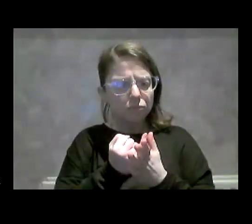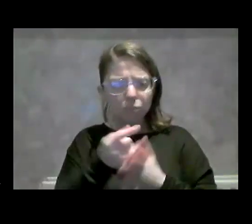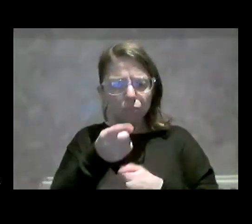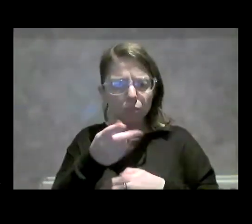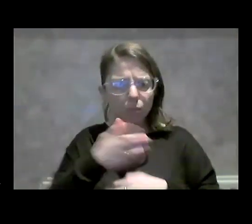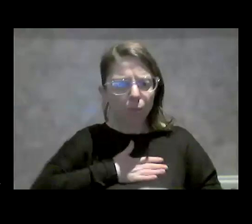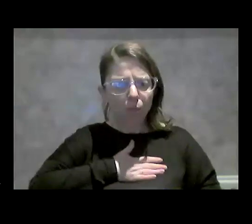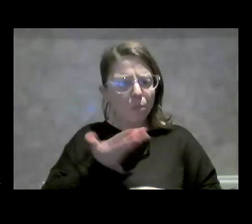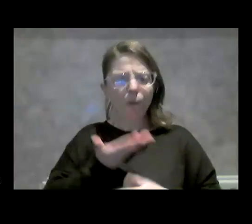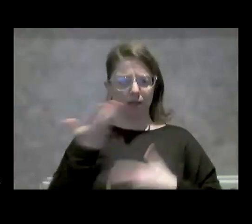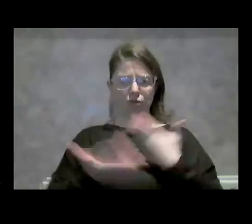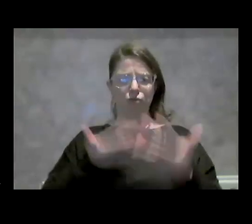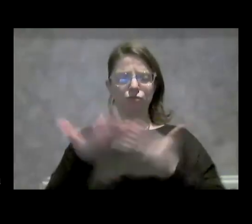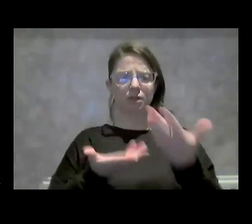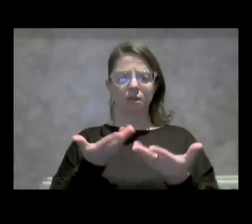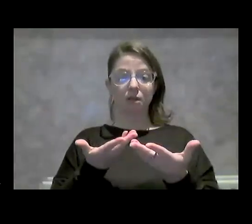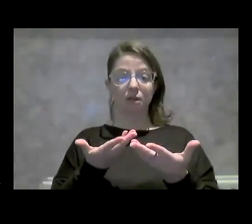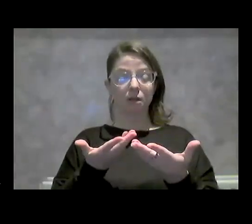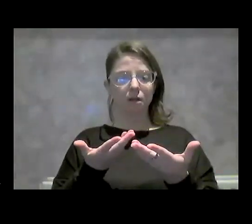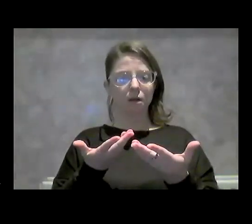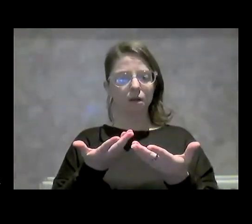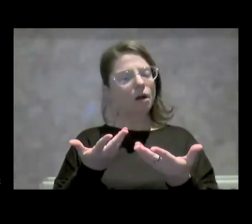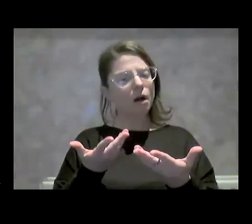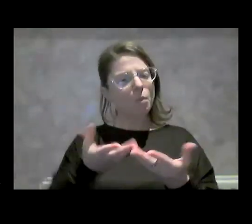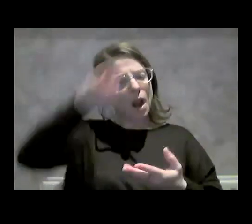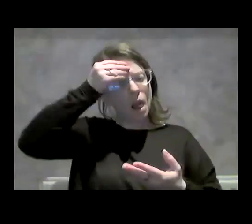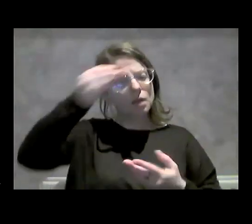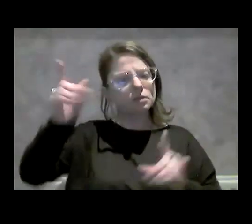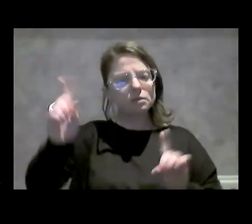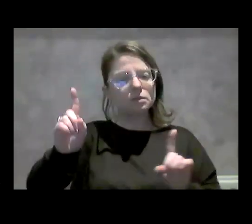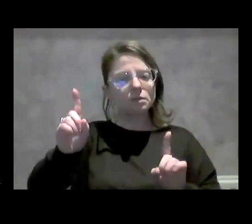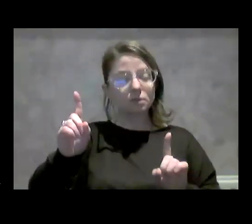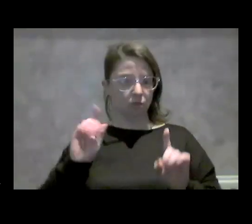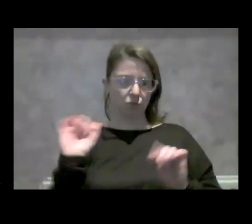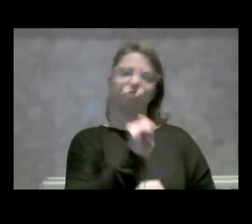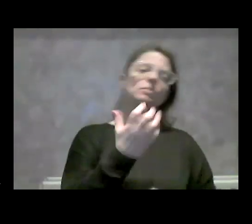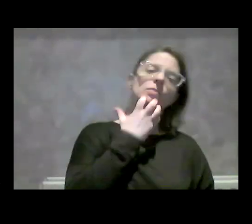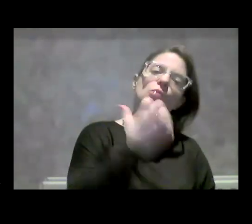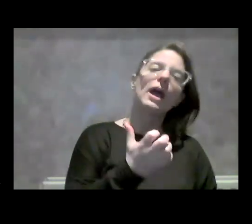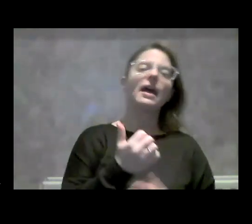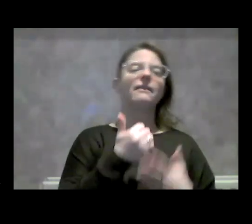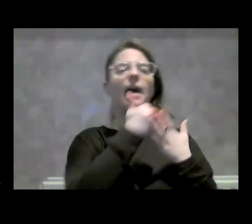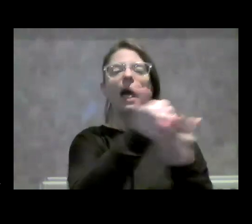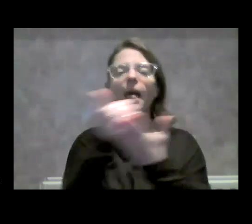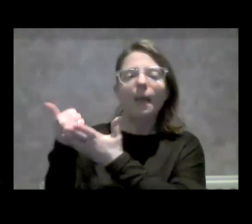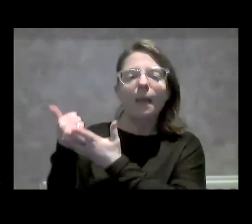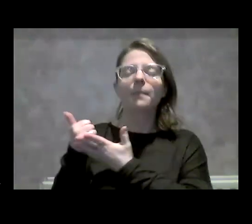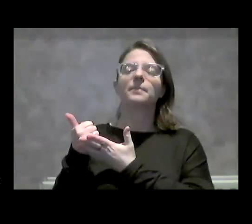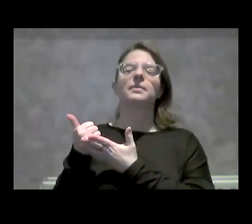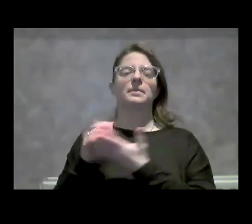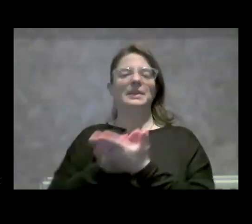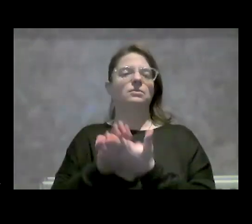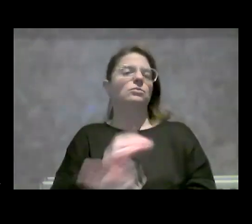story? What's the moral of the story? Well, it's to be brave and to help people so you don't end up